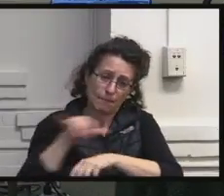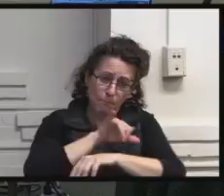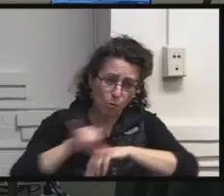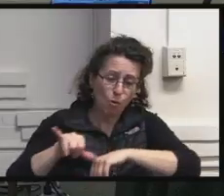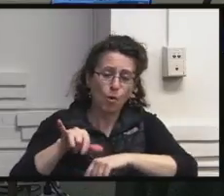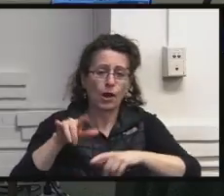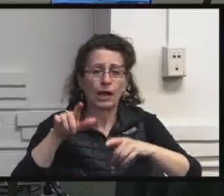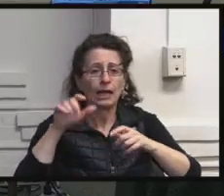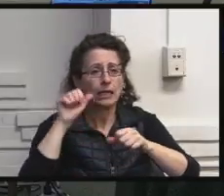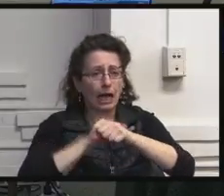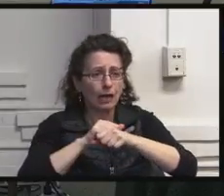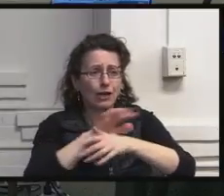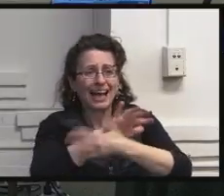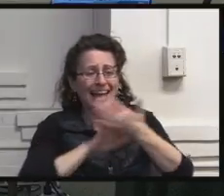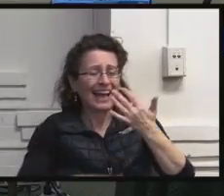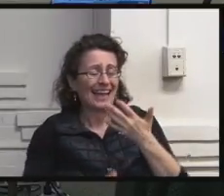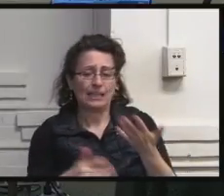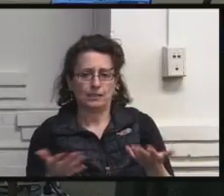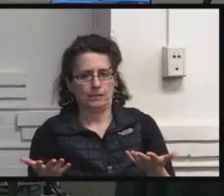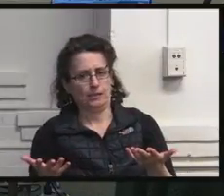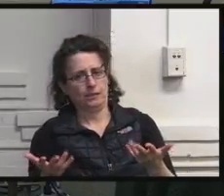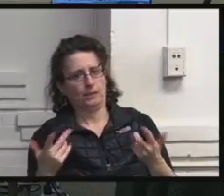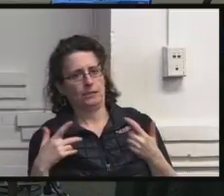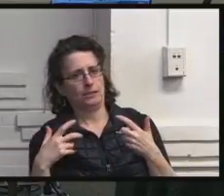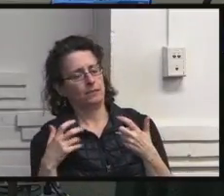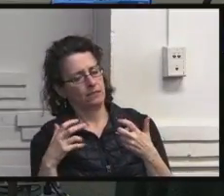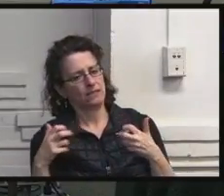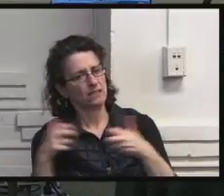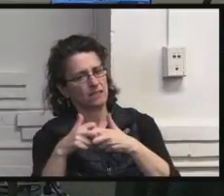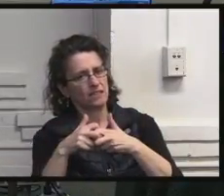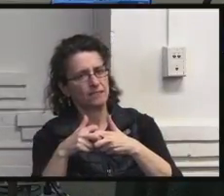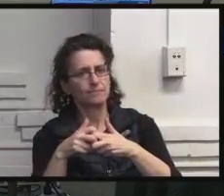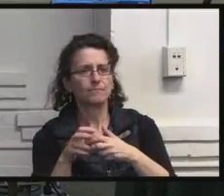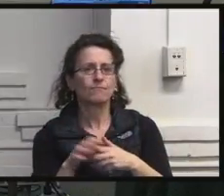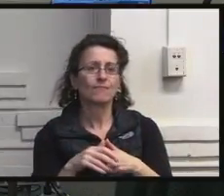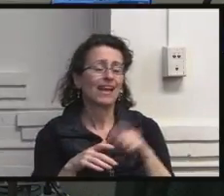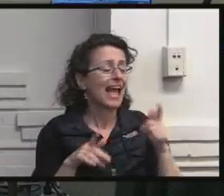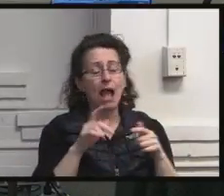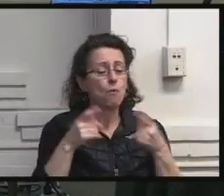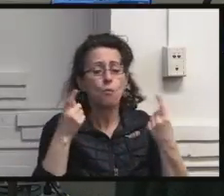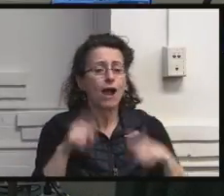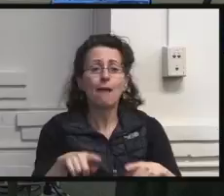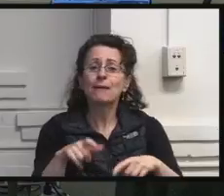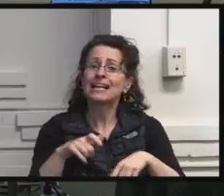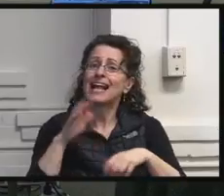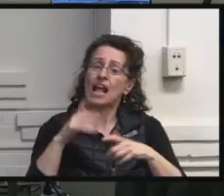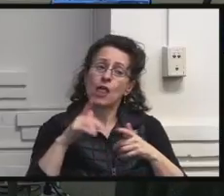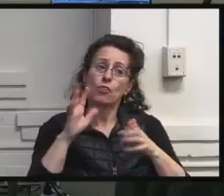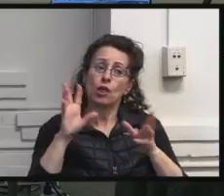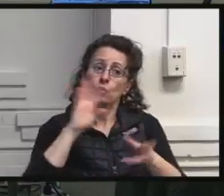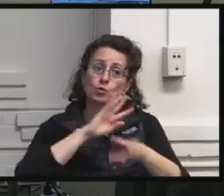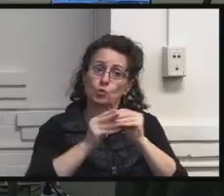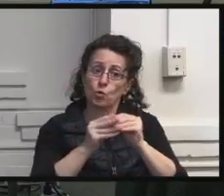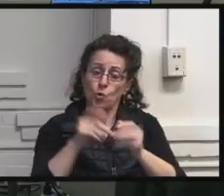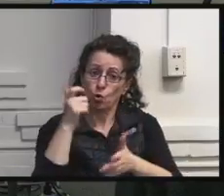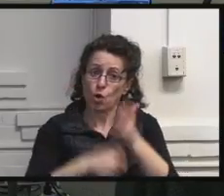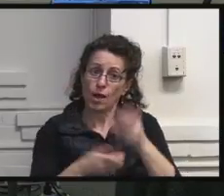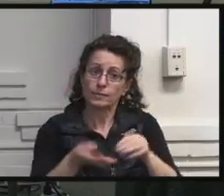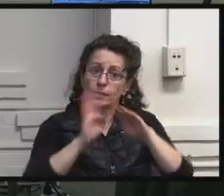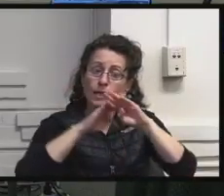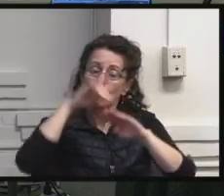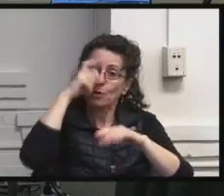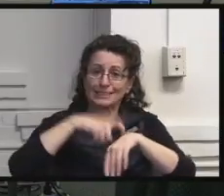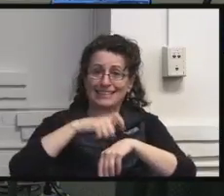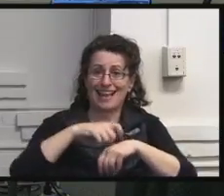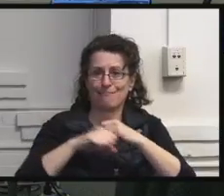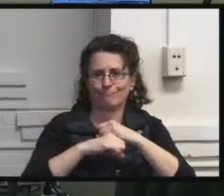And then the total construction duration would actually be increased as well, because then they can only do one side at a time, and then there's the cure time, so you would extend the